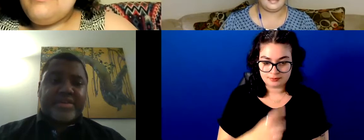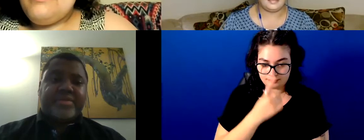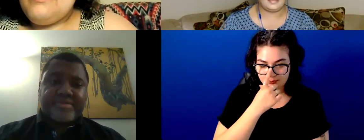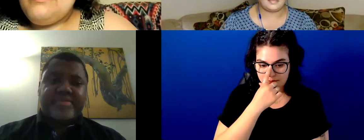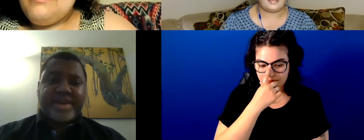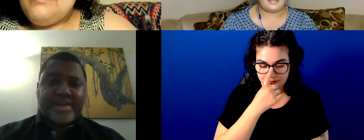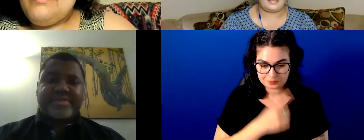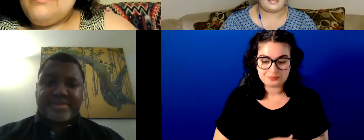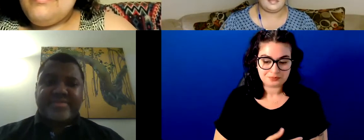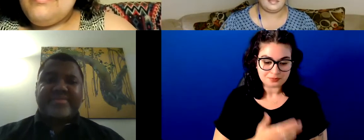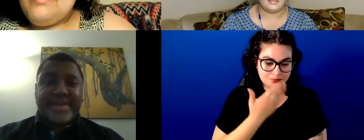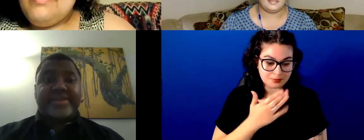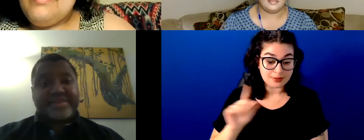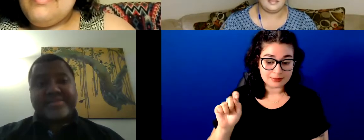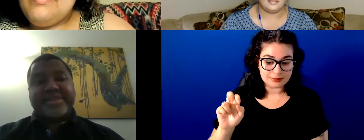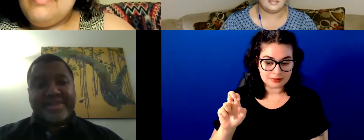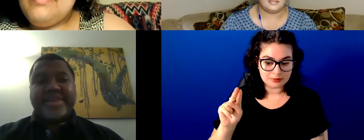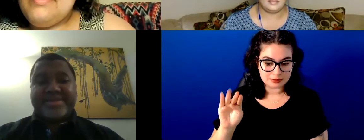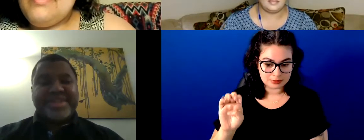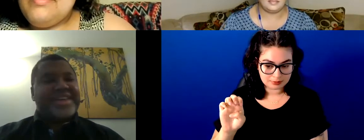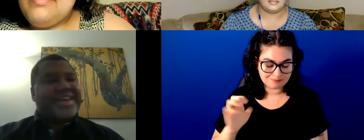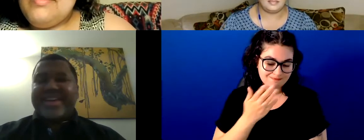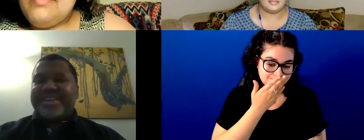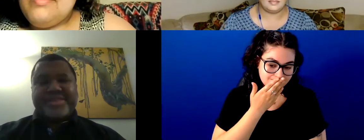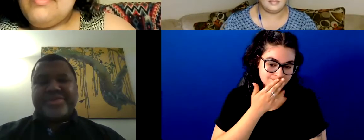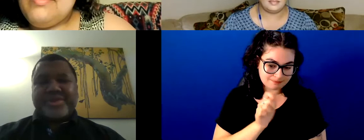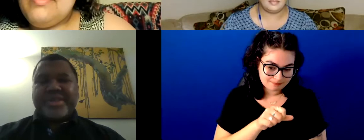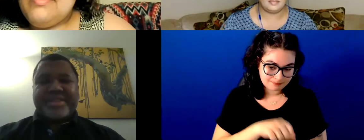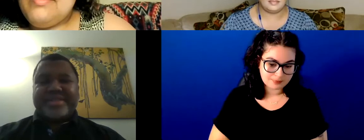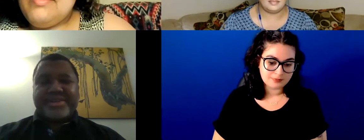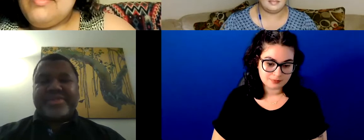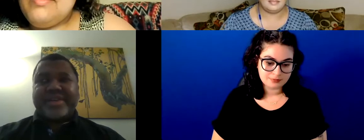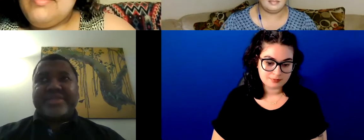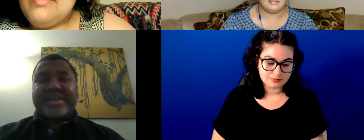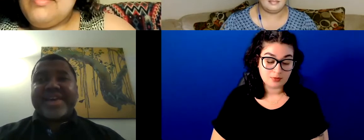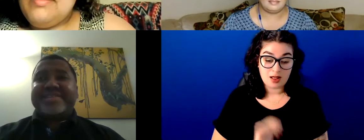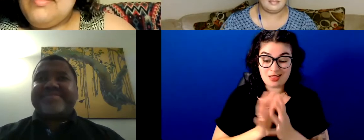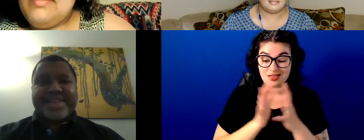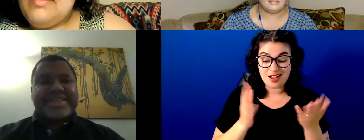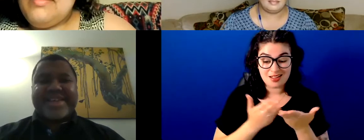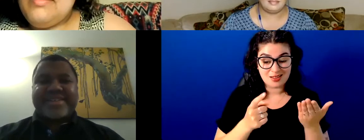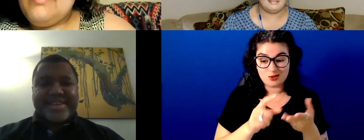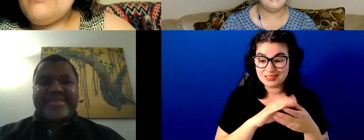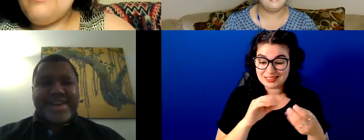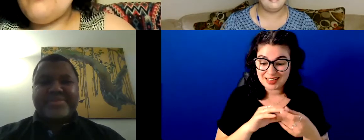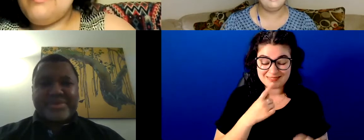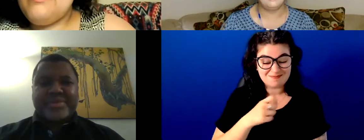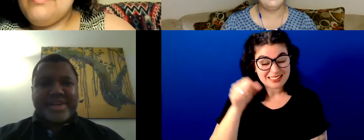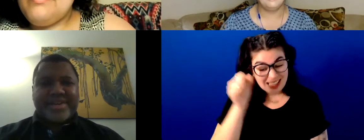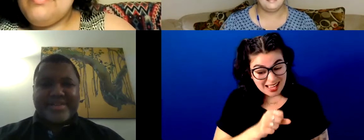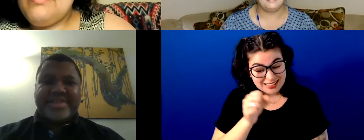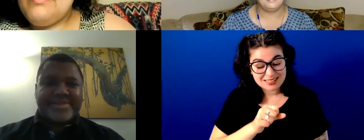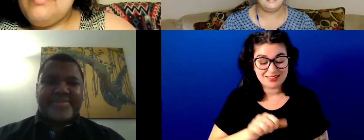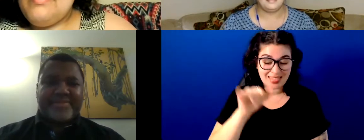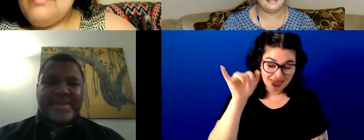Thank you. Yes. And there were so many things that you were saying. I was like, yes, exactly.